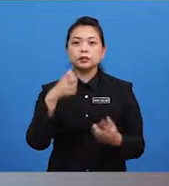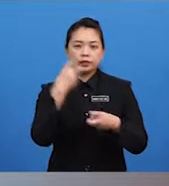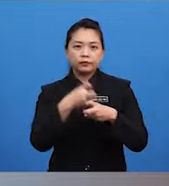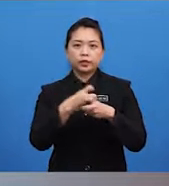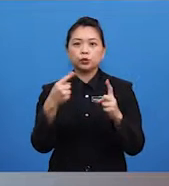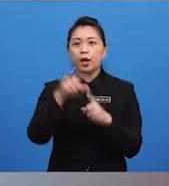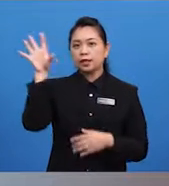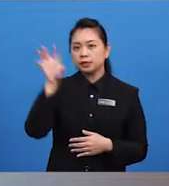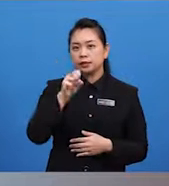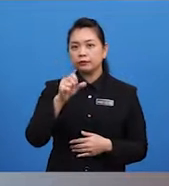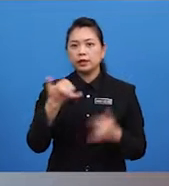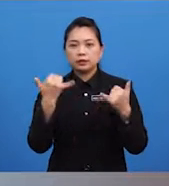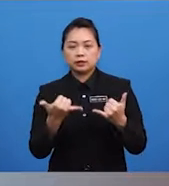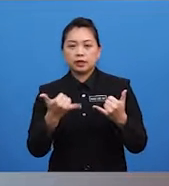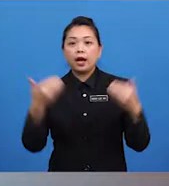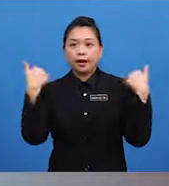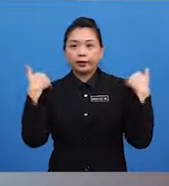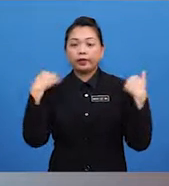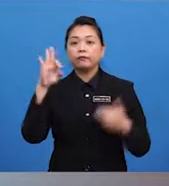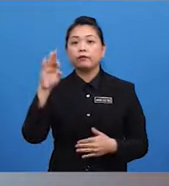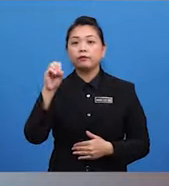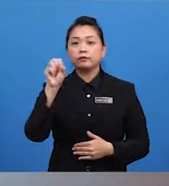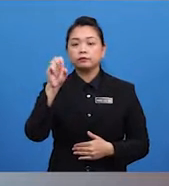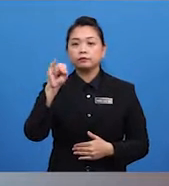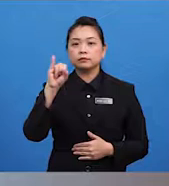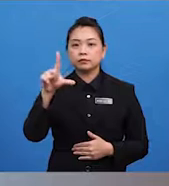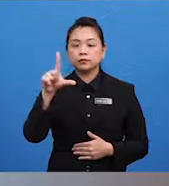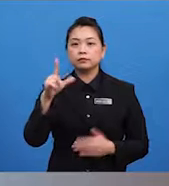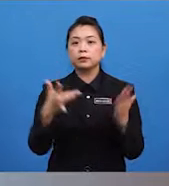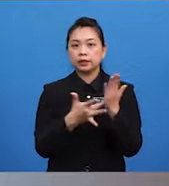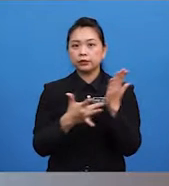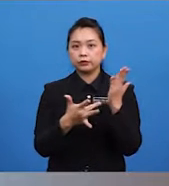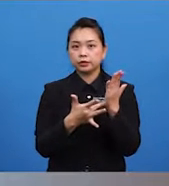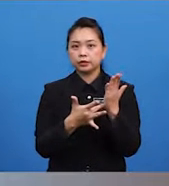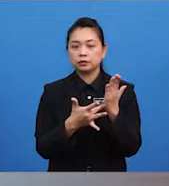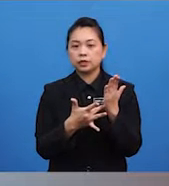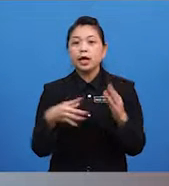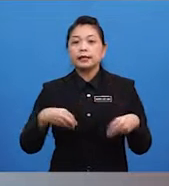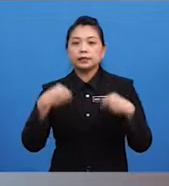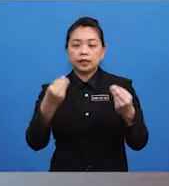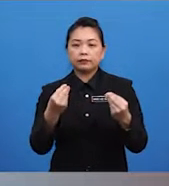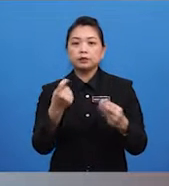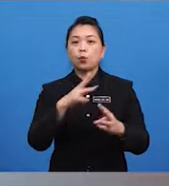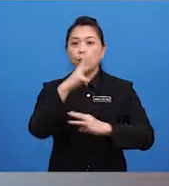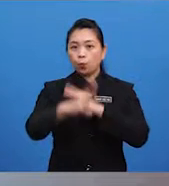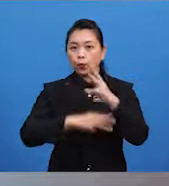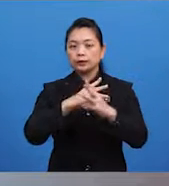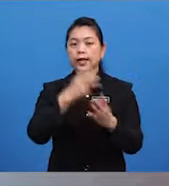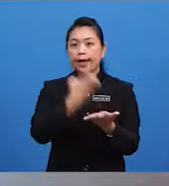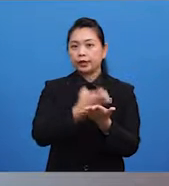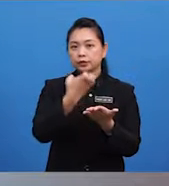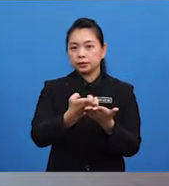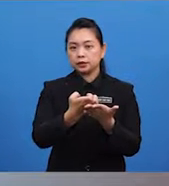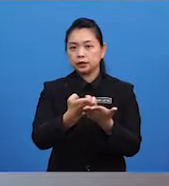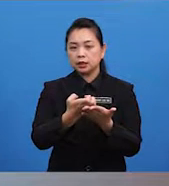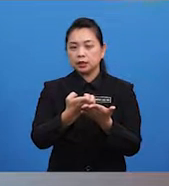to achieve with currently available fossil fuel-based technologies. Given that the world economy